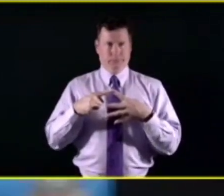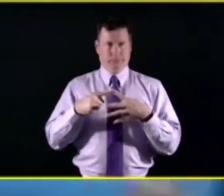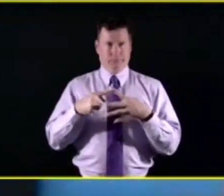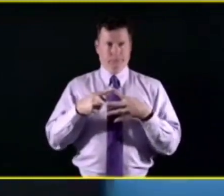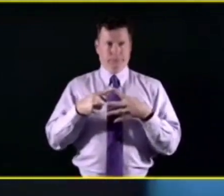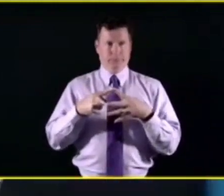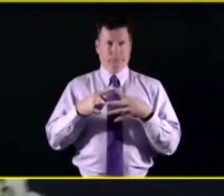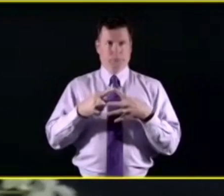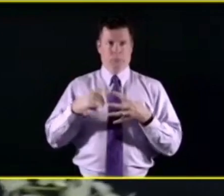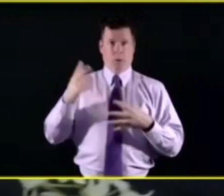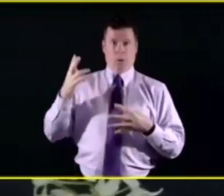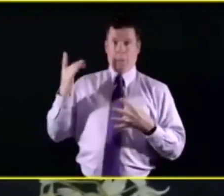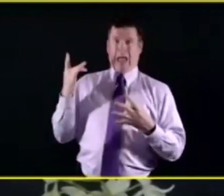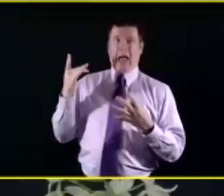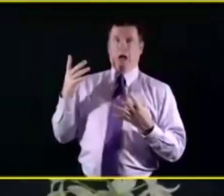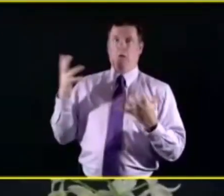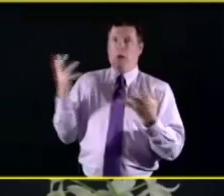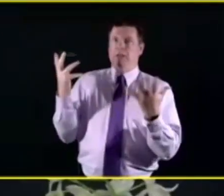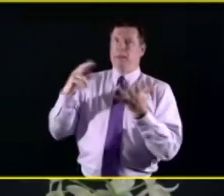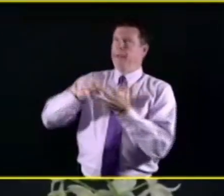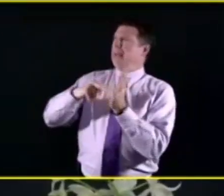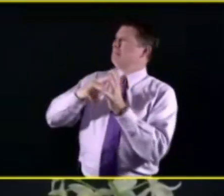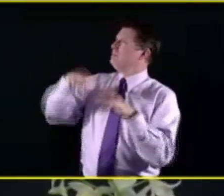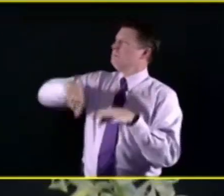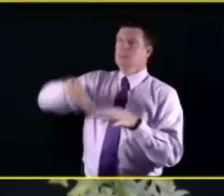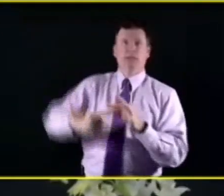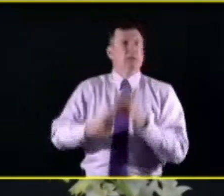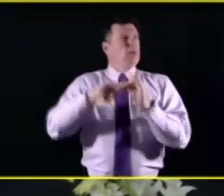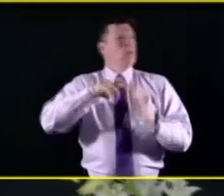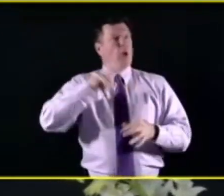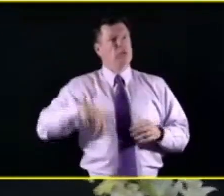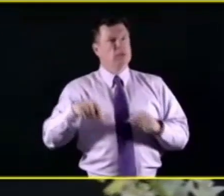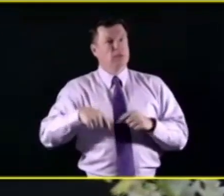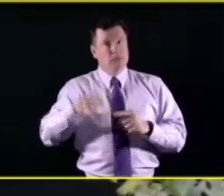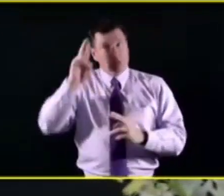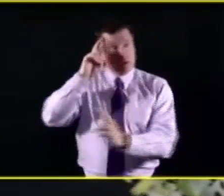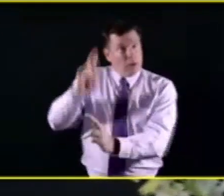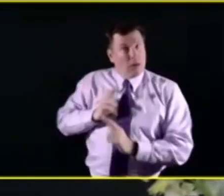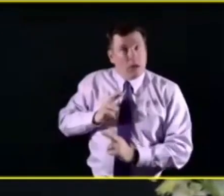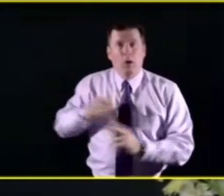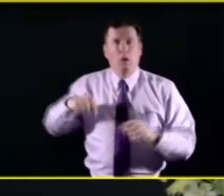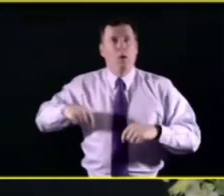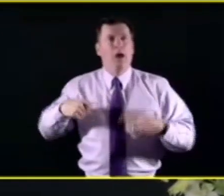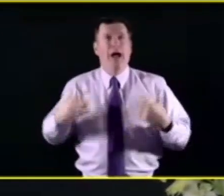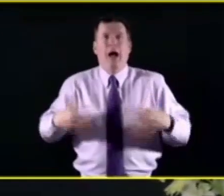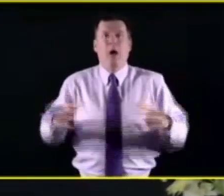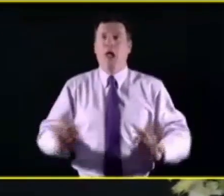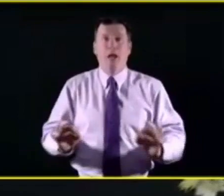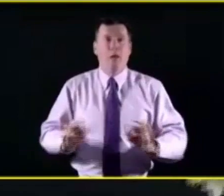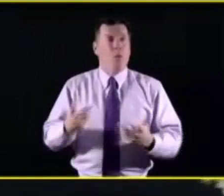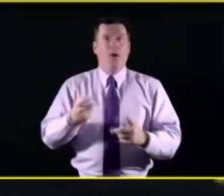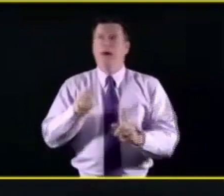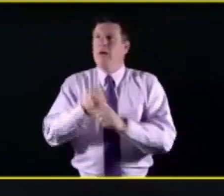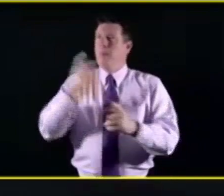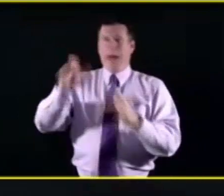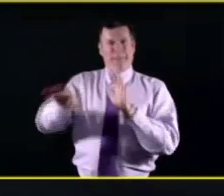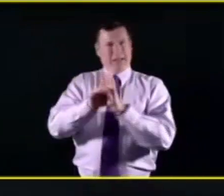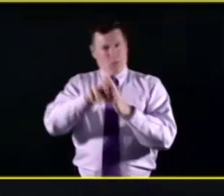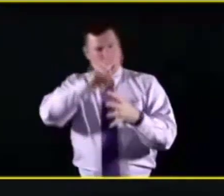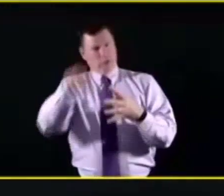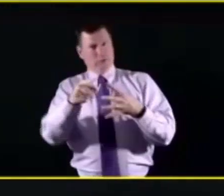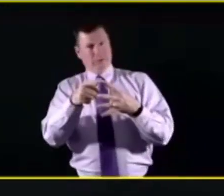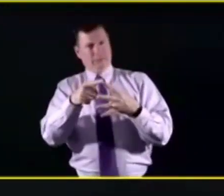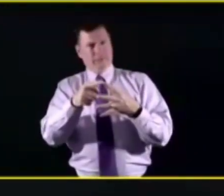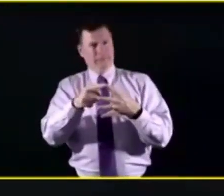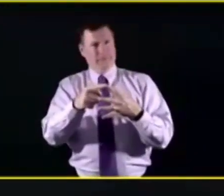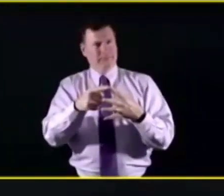So I think it's an incredible privilege. We all understand the importance of developing an